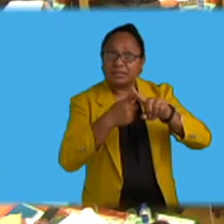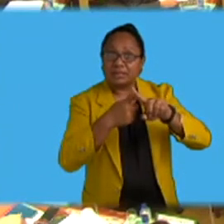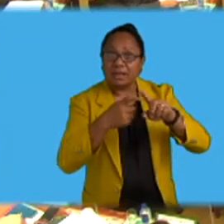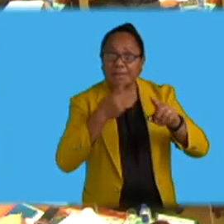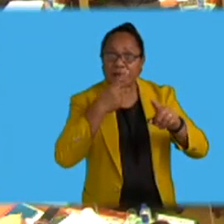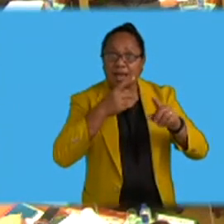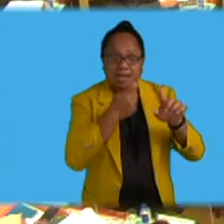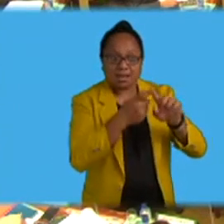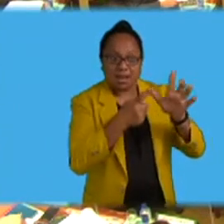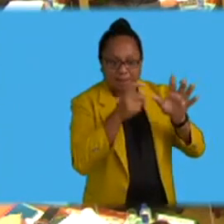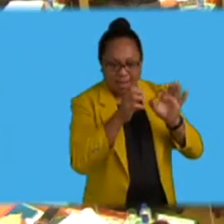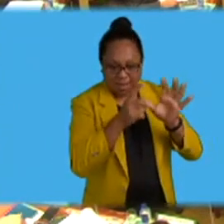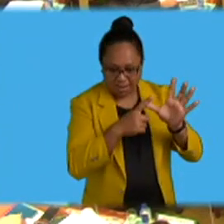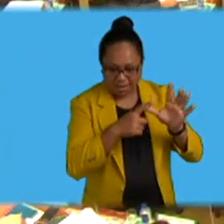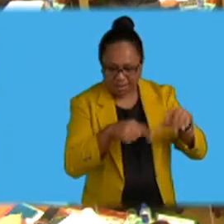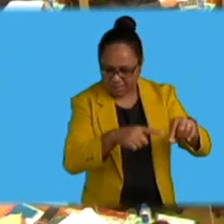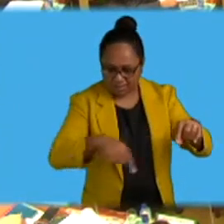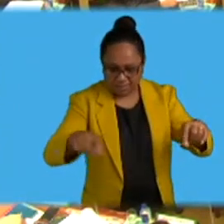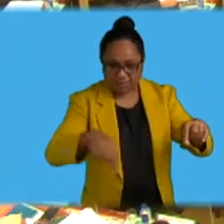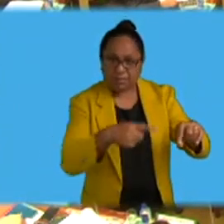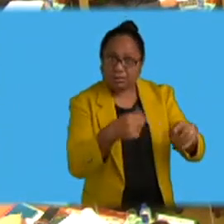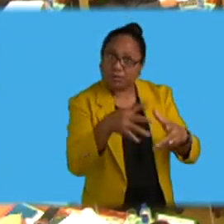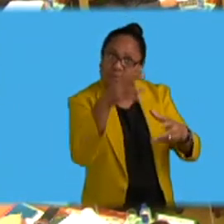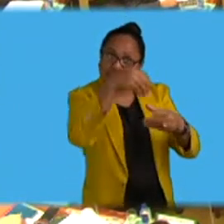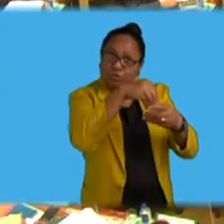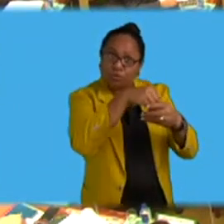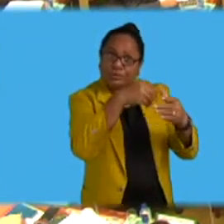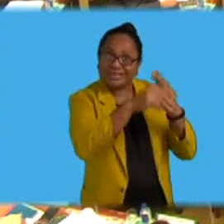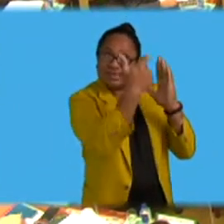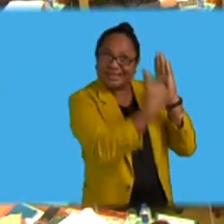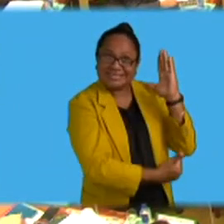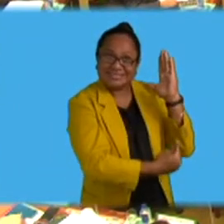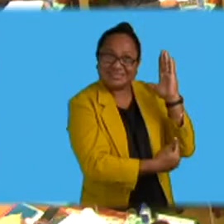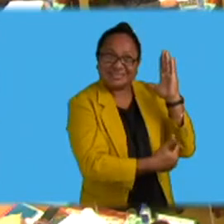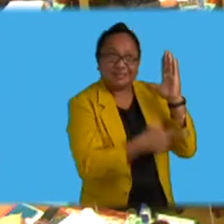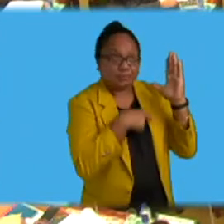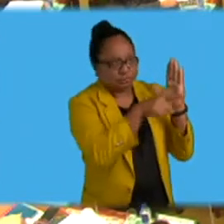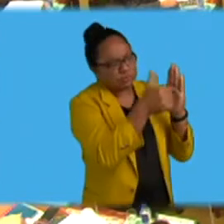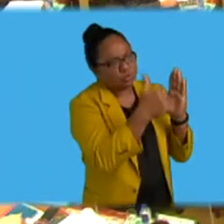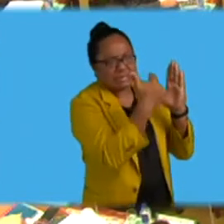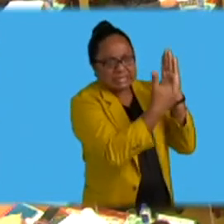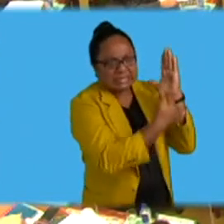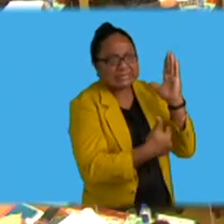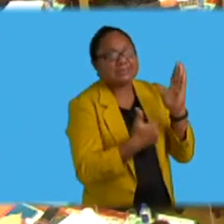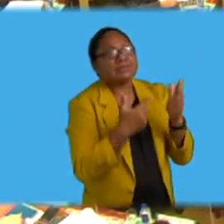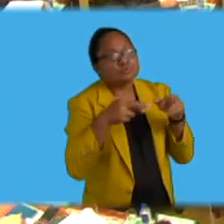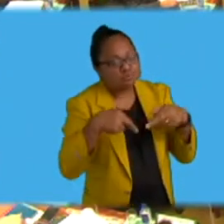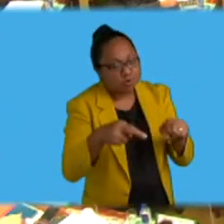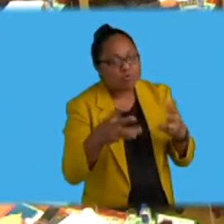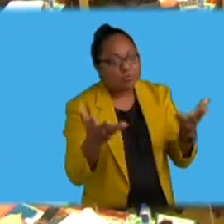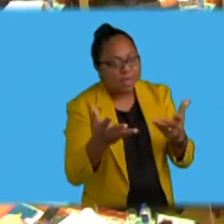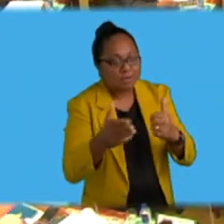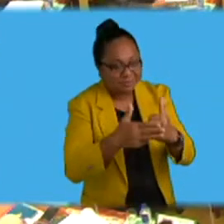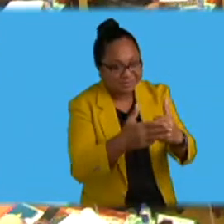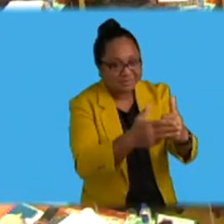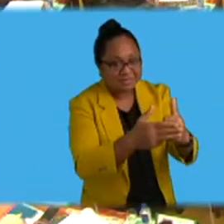is included in the Central Division list of roads that you had just mentioned? Thank you, Honourable Minister.